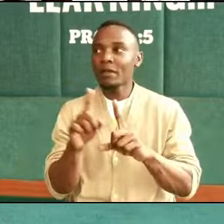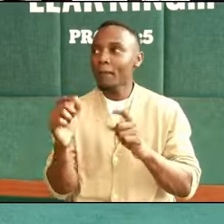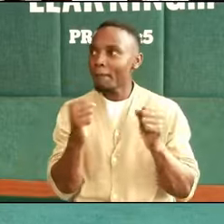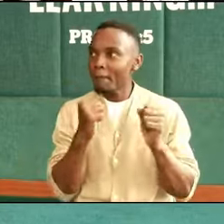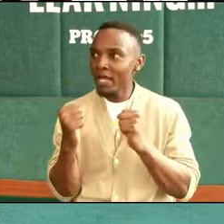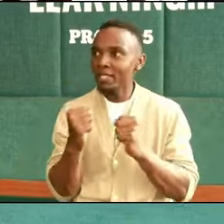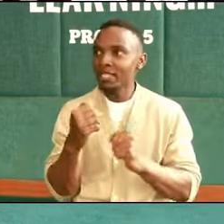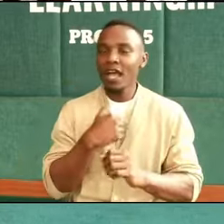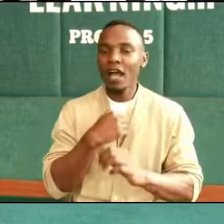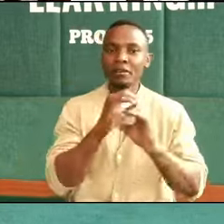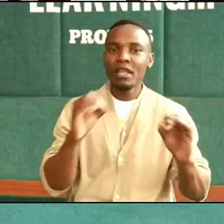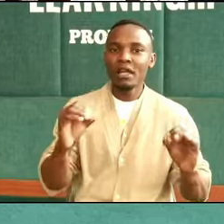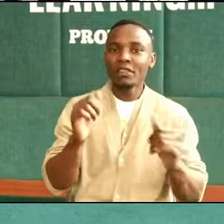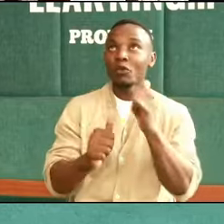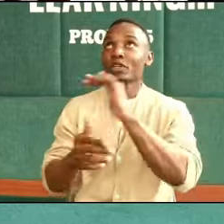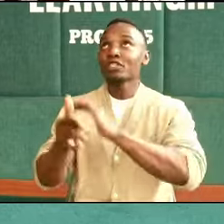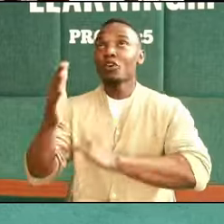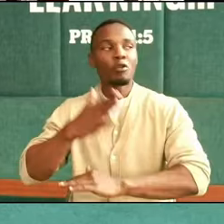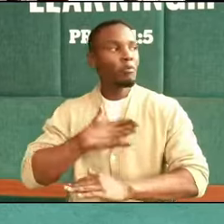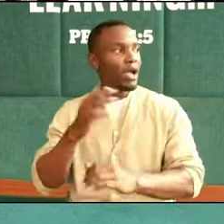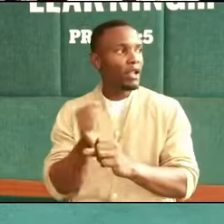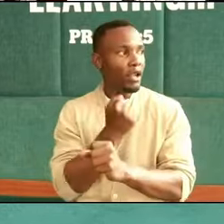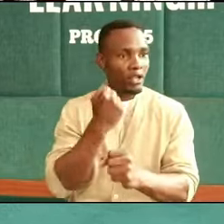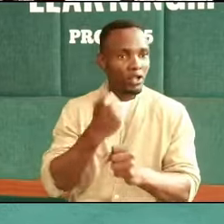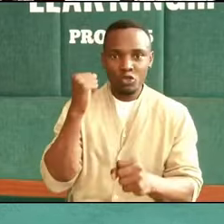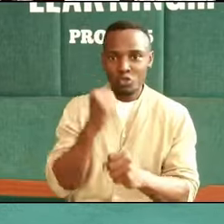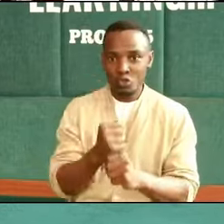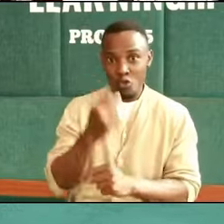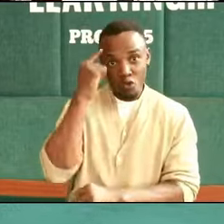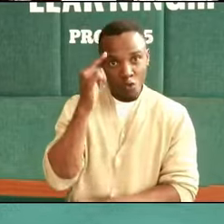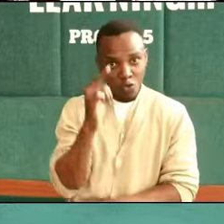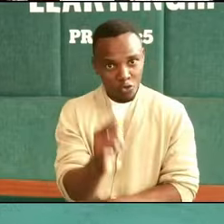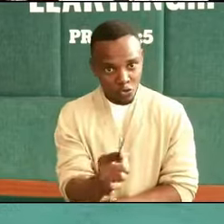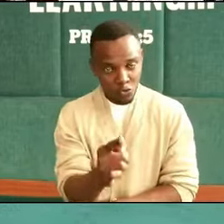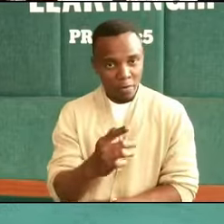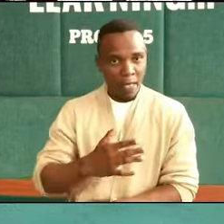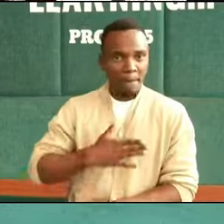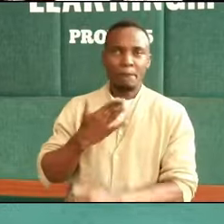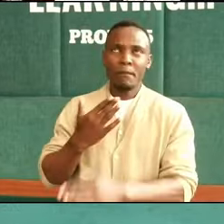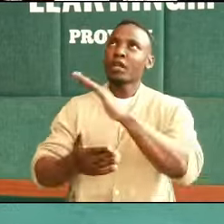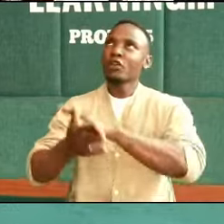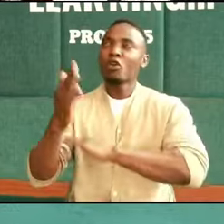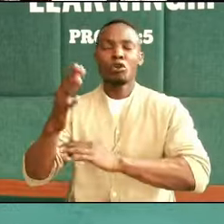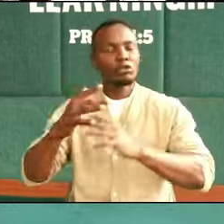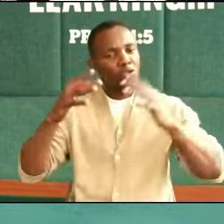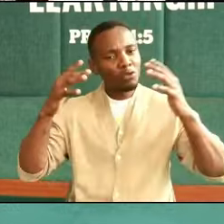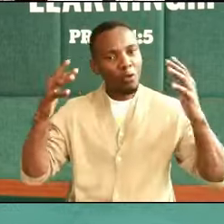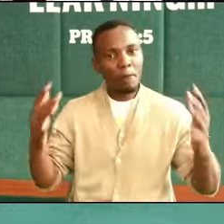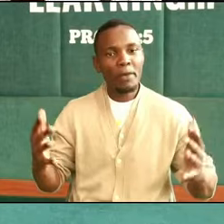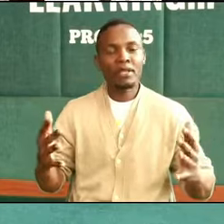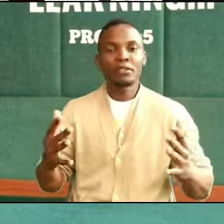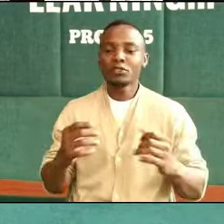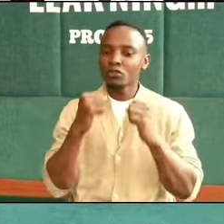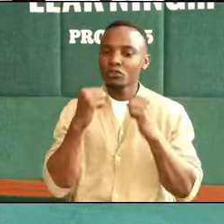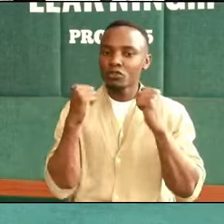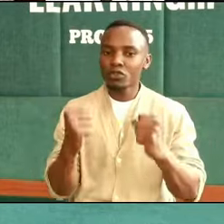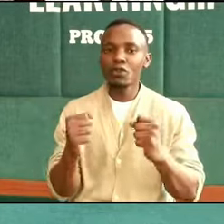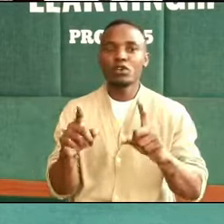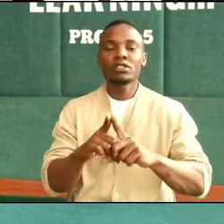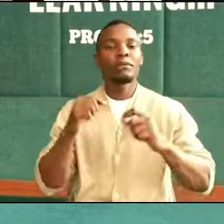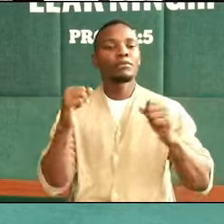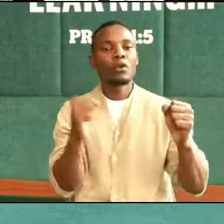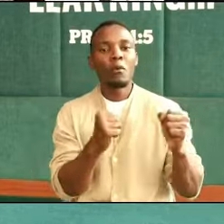mighty. There's nothing my God cannot do for you. My God is so big, so strong and